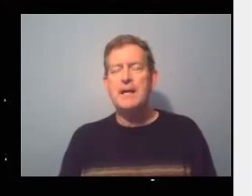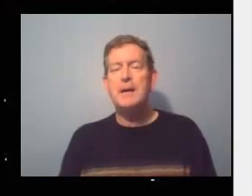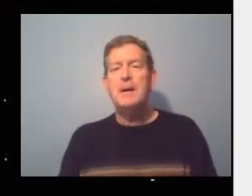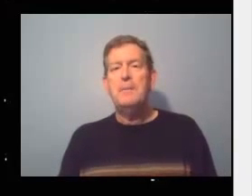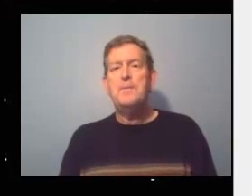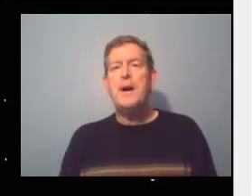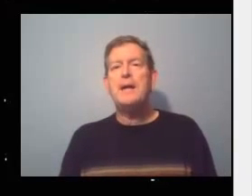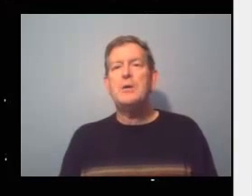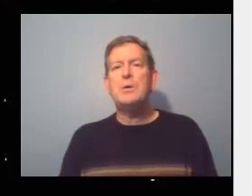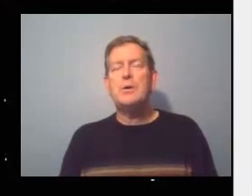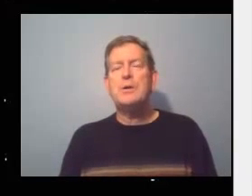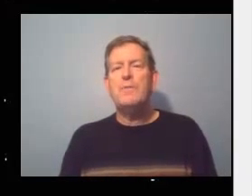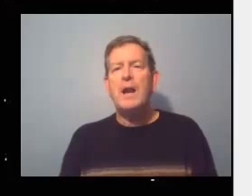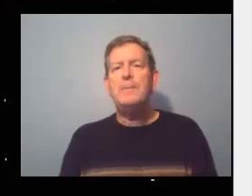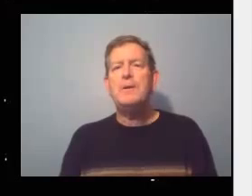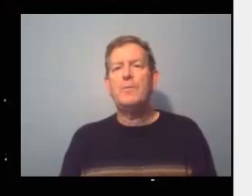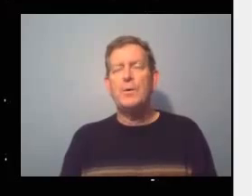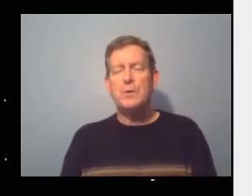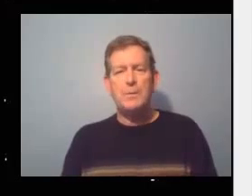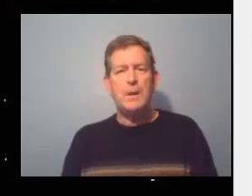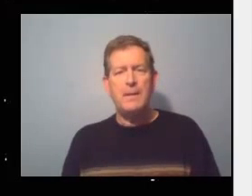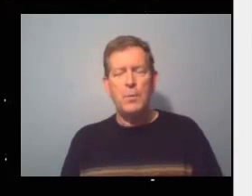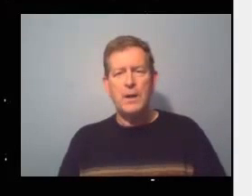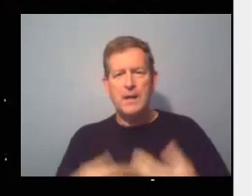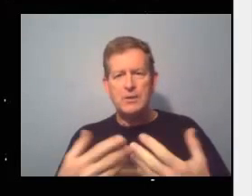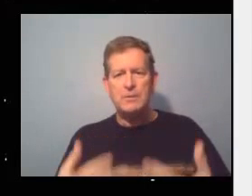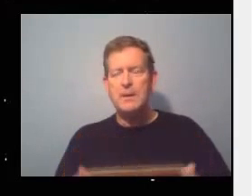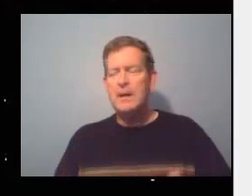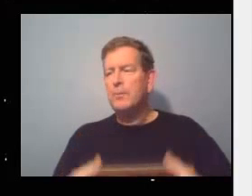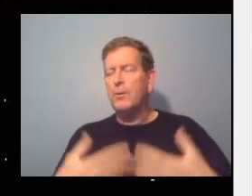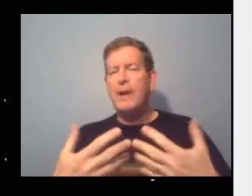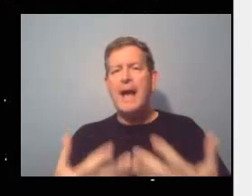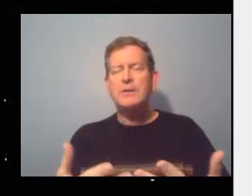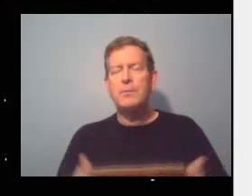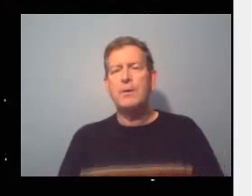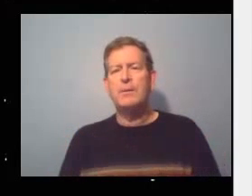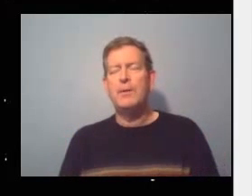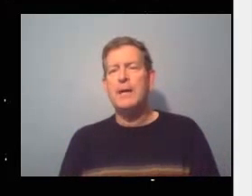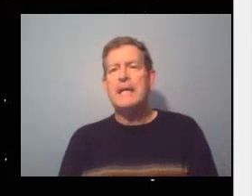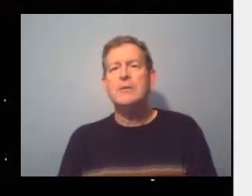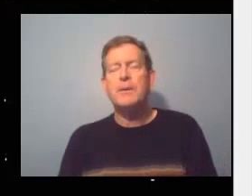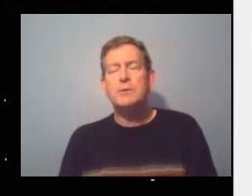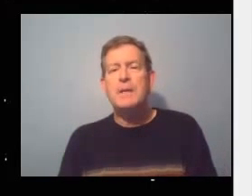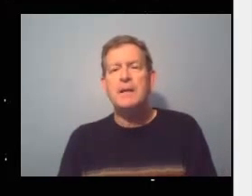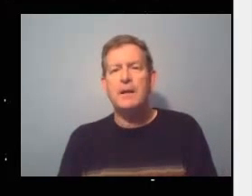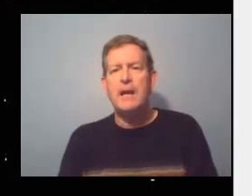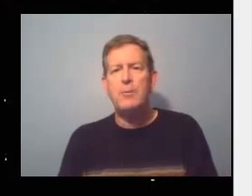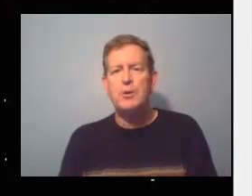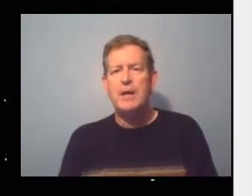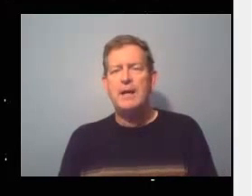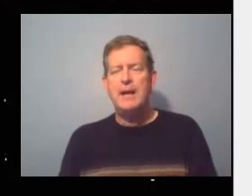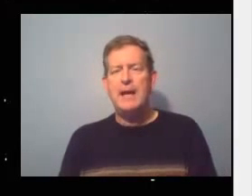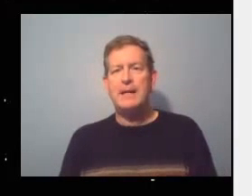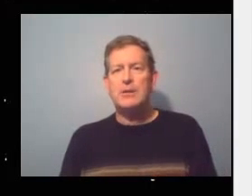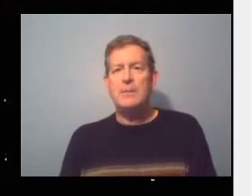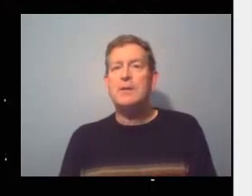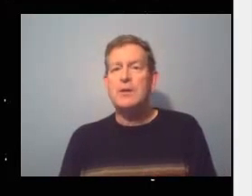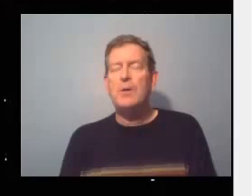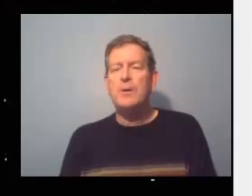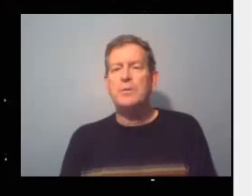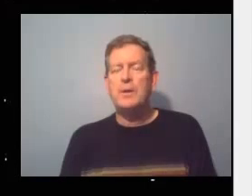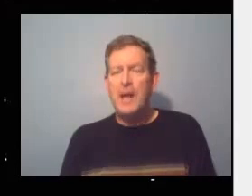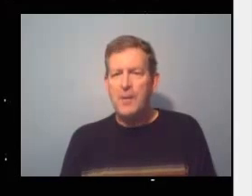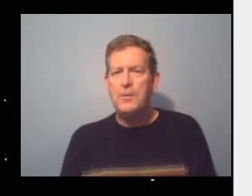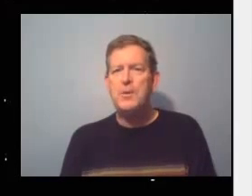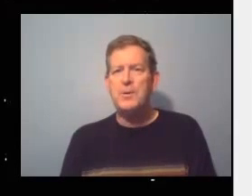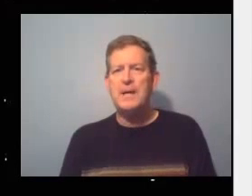that idea, but you're developing your fluency, you're becoming more accustomed, more relaxed, more at ease about speaking the language, and it's going to be a